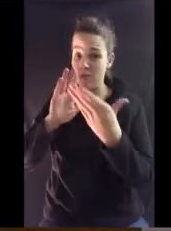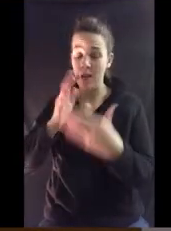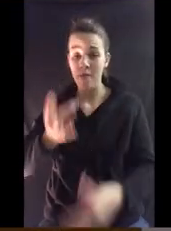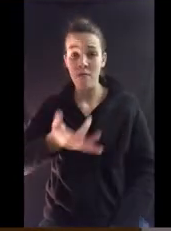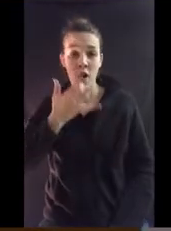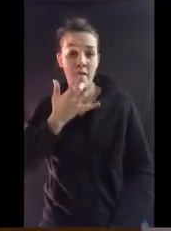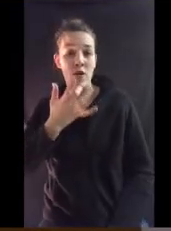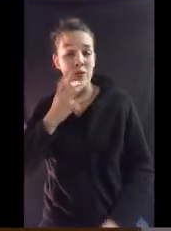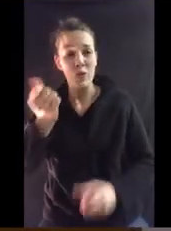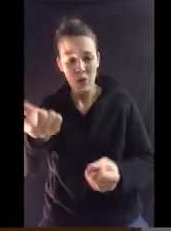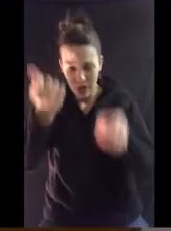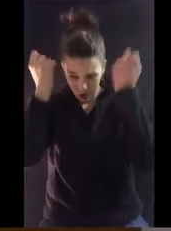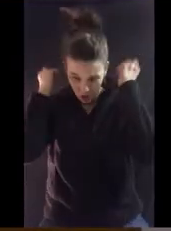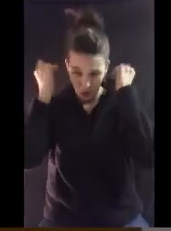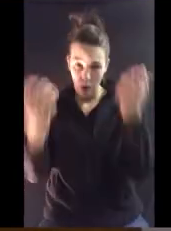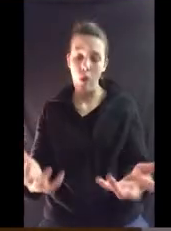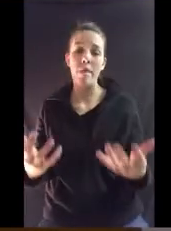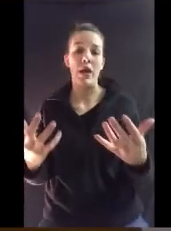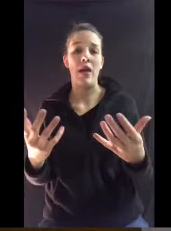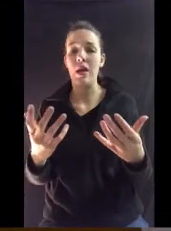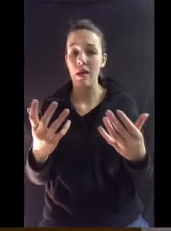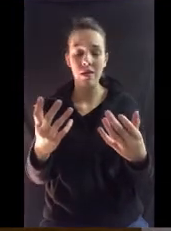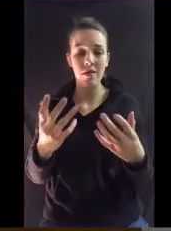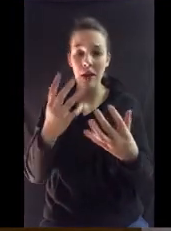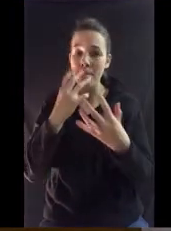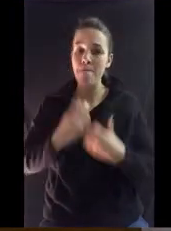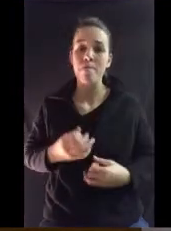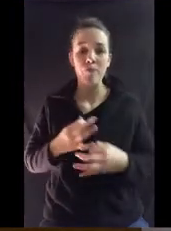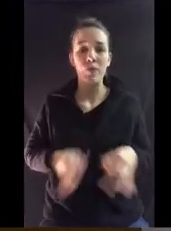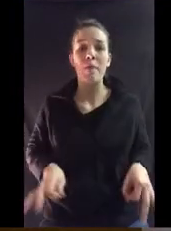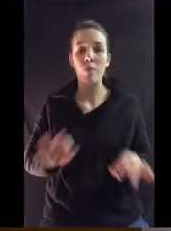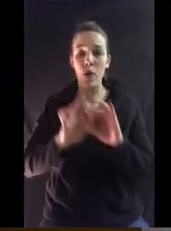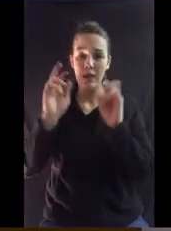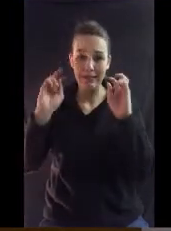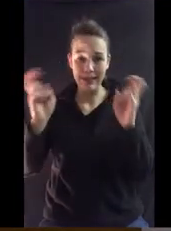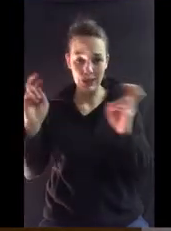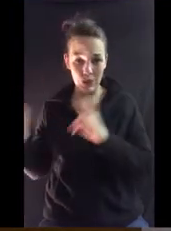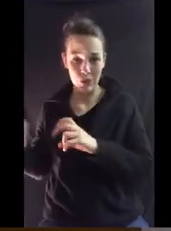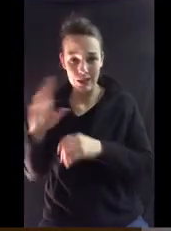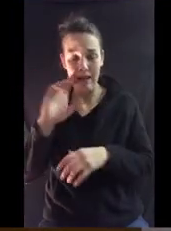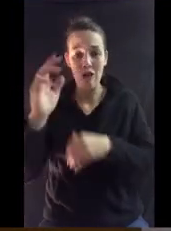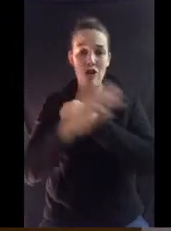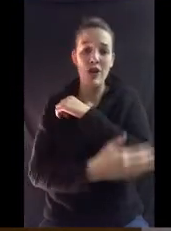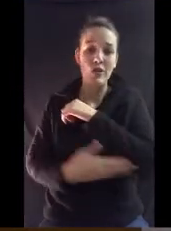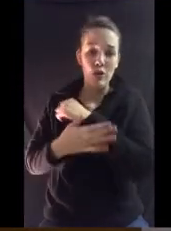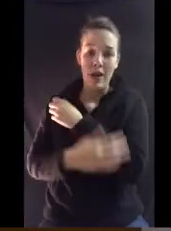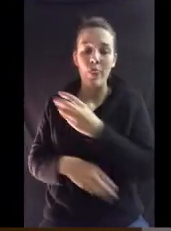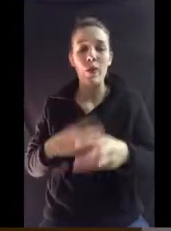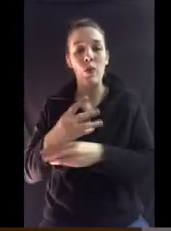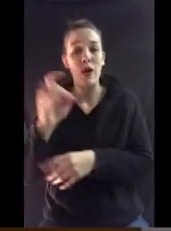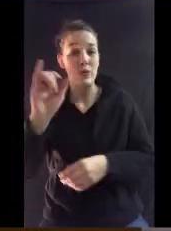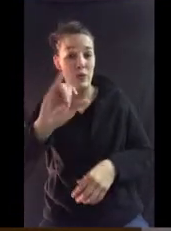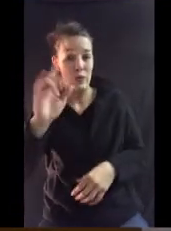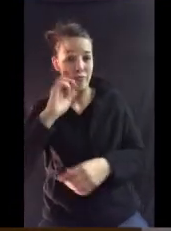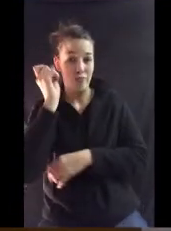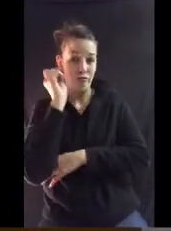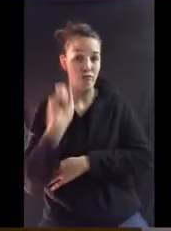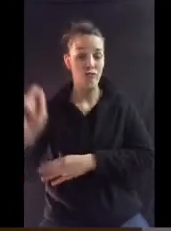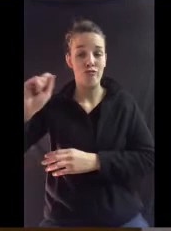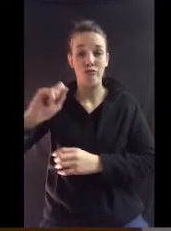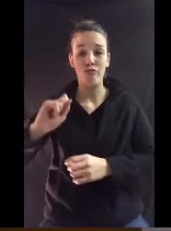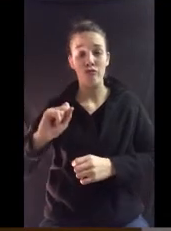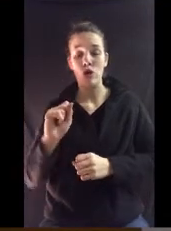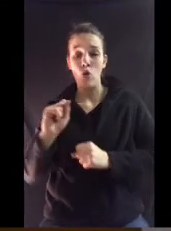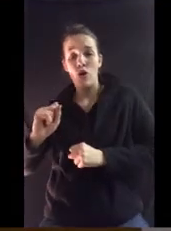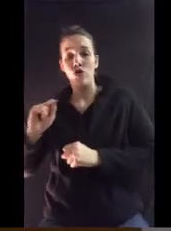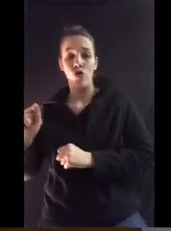Christ have stood at the precipices of so many vital and important issues in our country and in our world, and